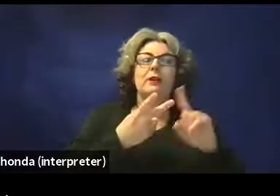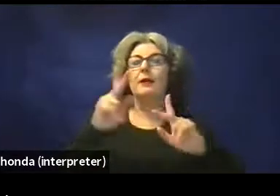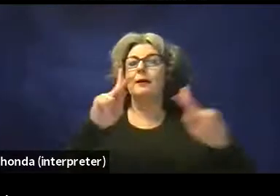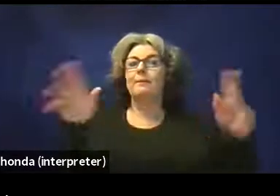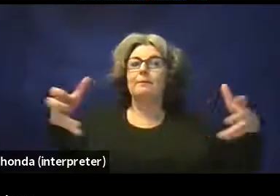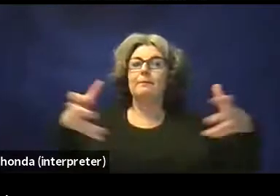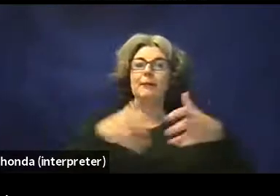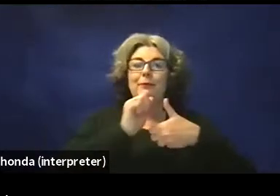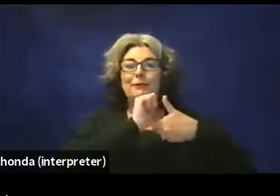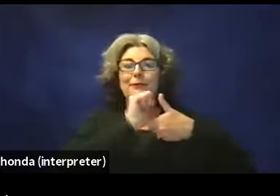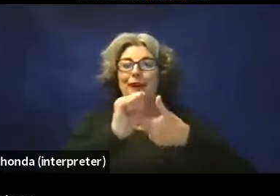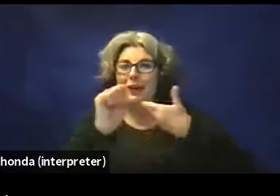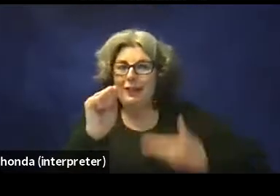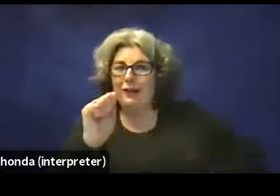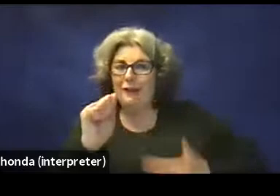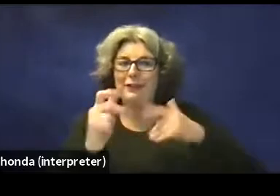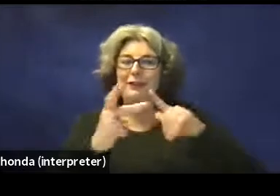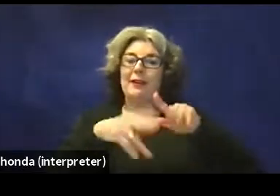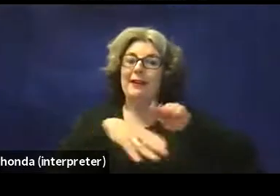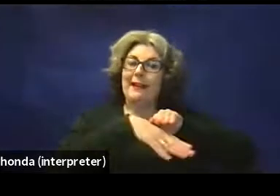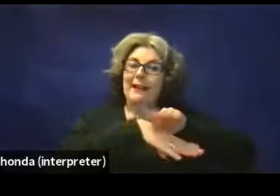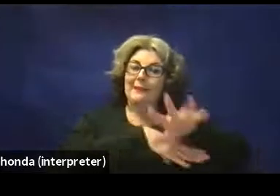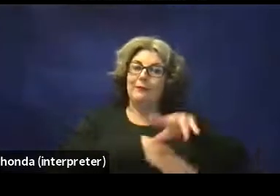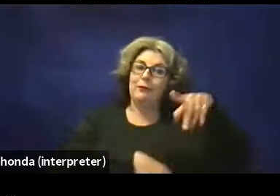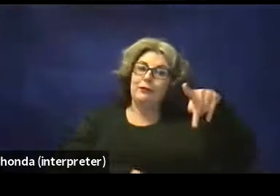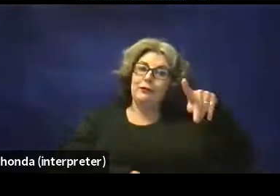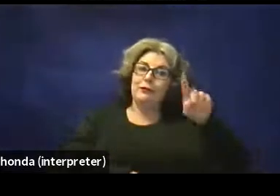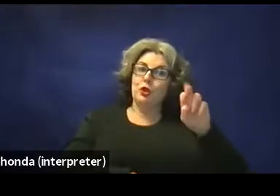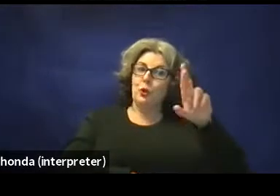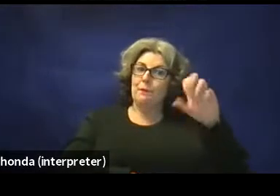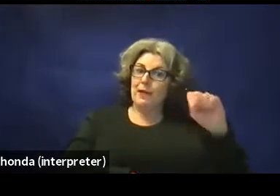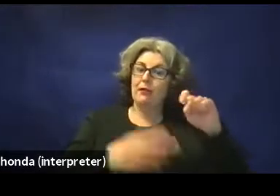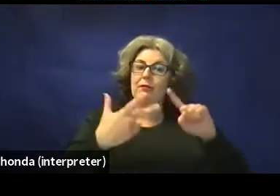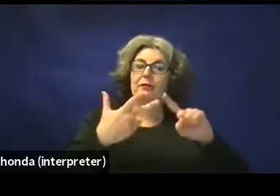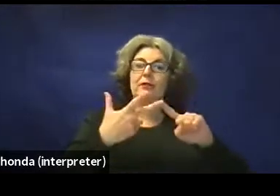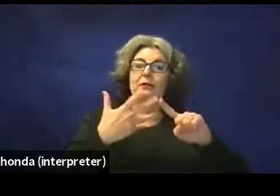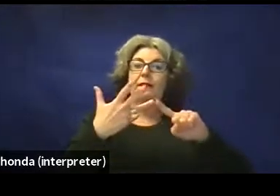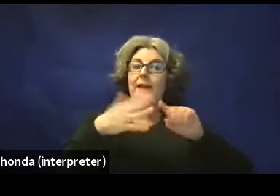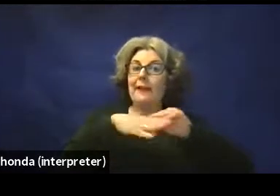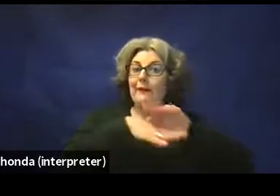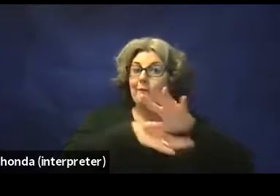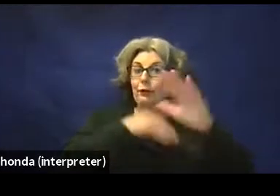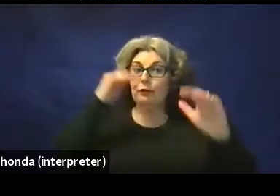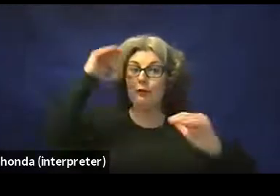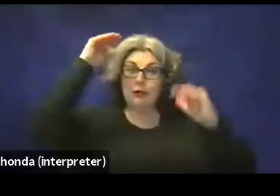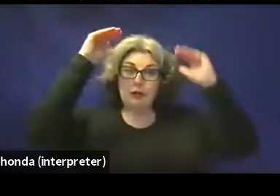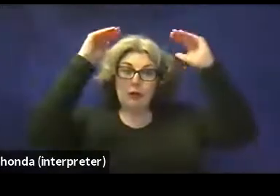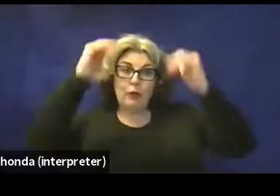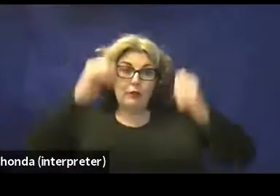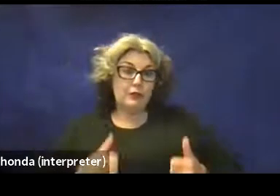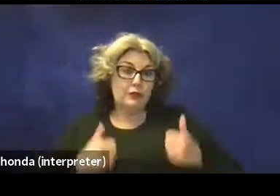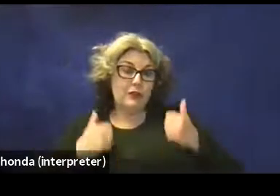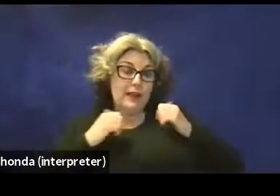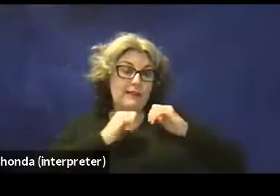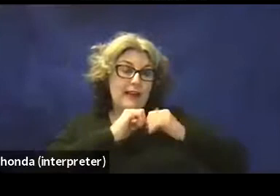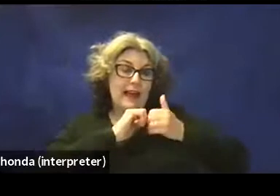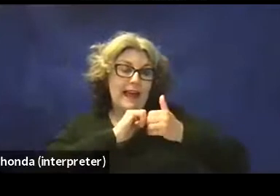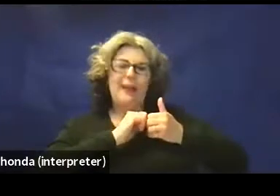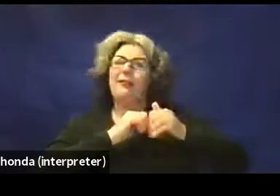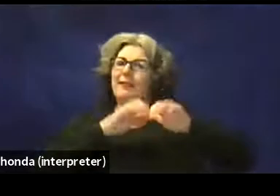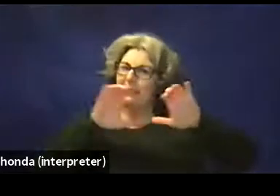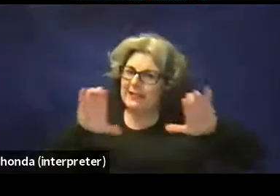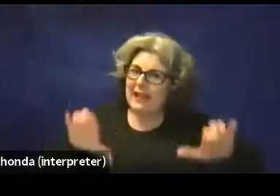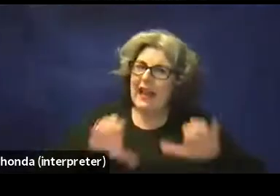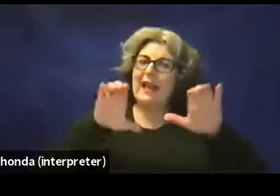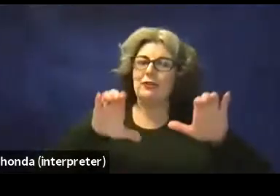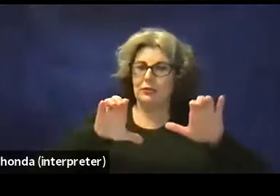to follow you, the influencing your peers, influencing the adults in your life, that comes through this action